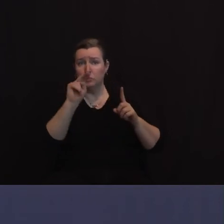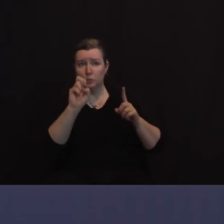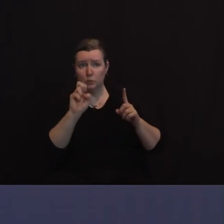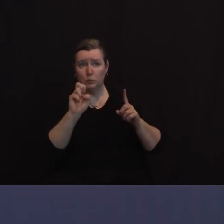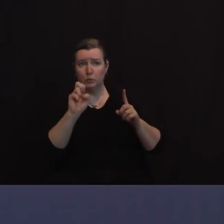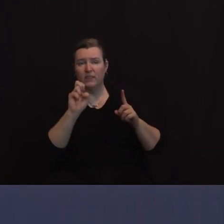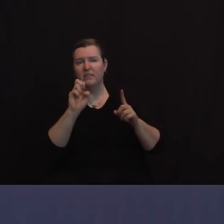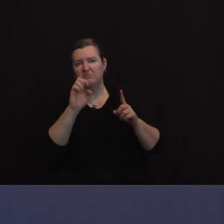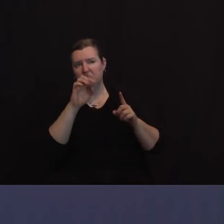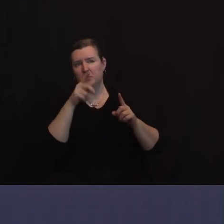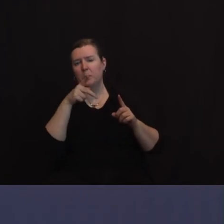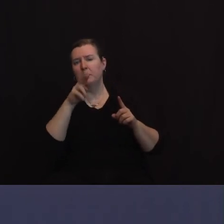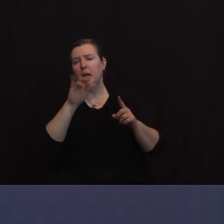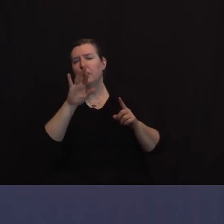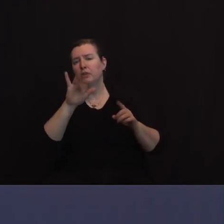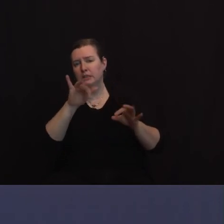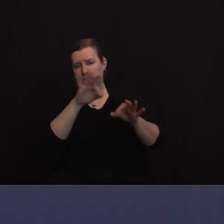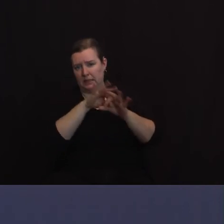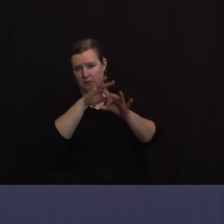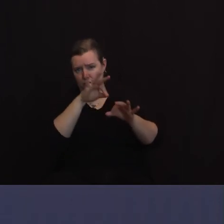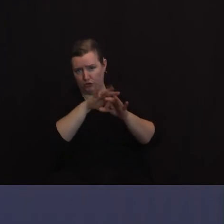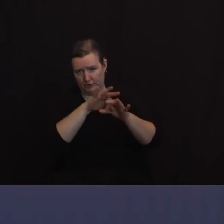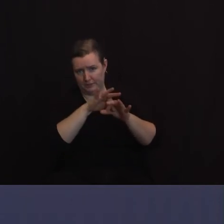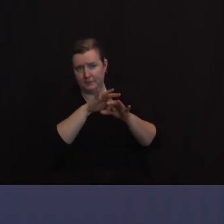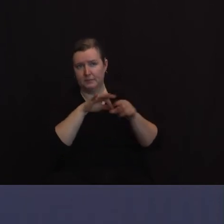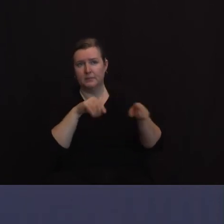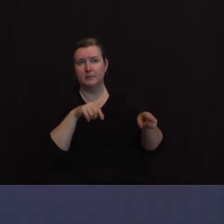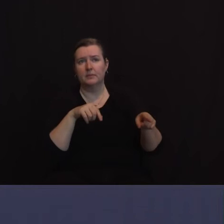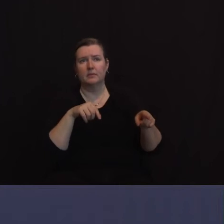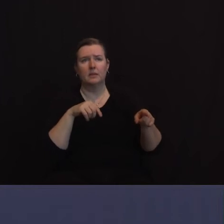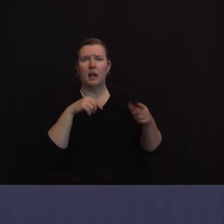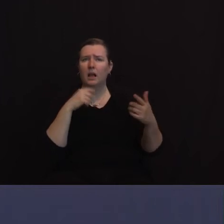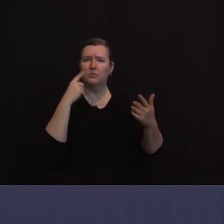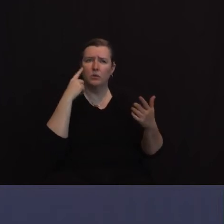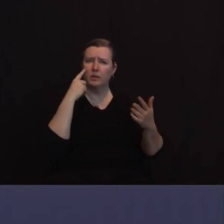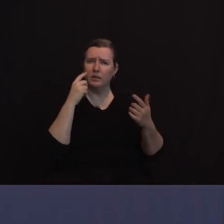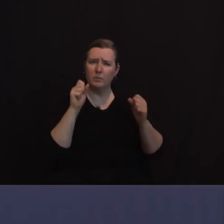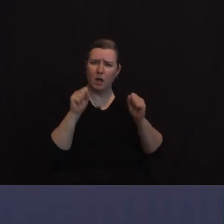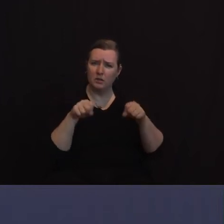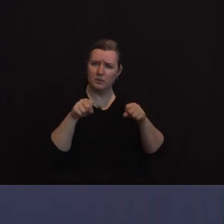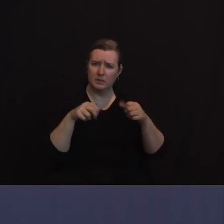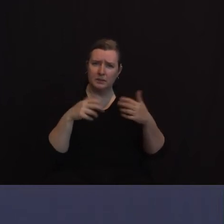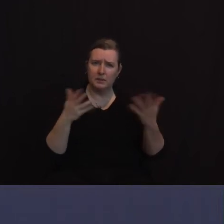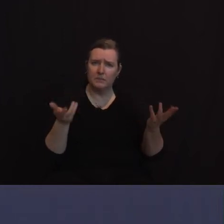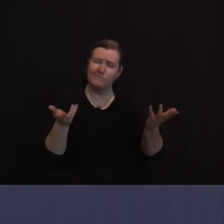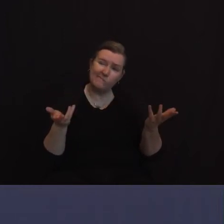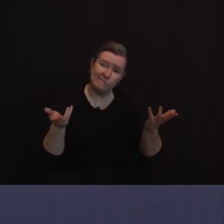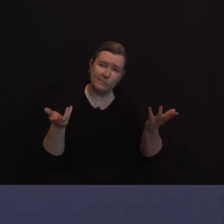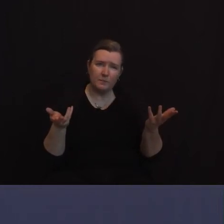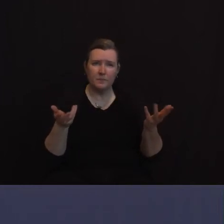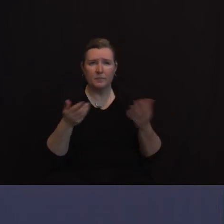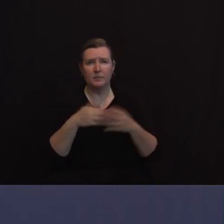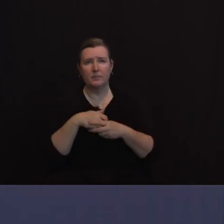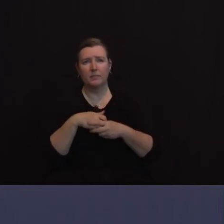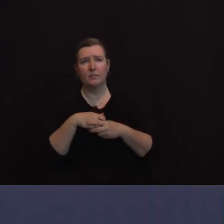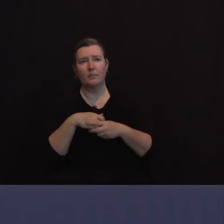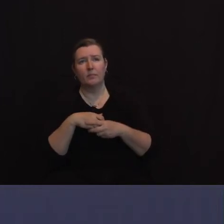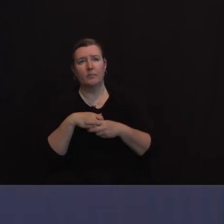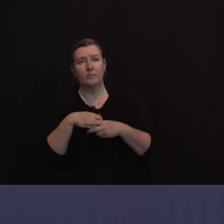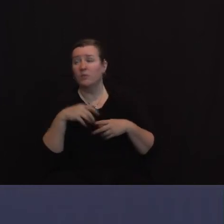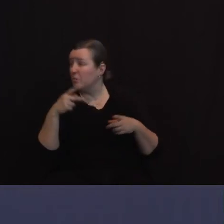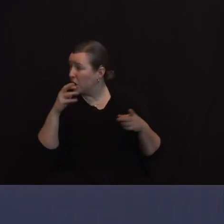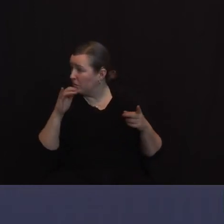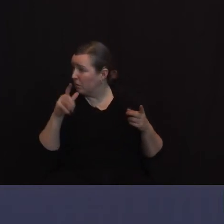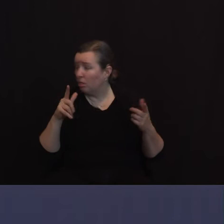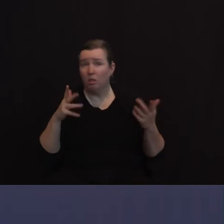can be done by then. And I want to make sure that I address that on the record. And I think Paramount would agree with me. It was a